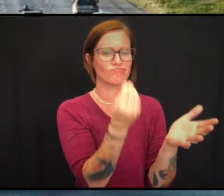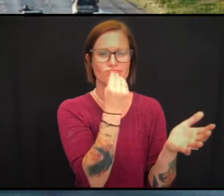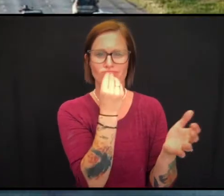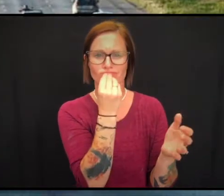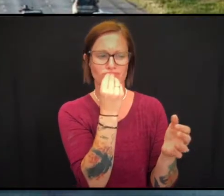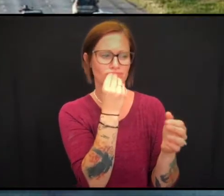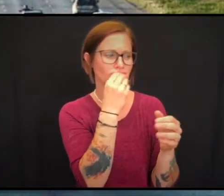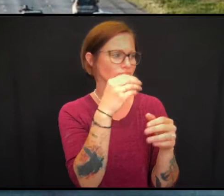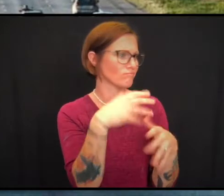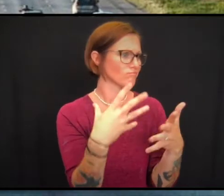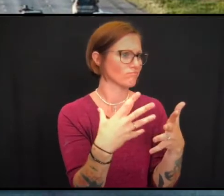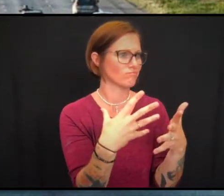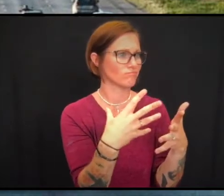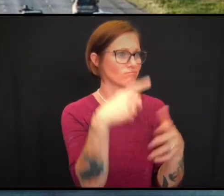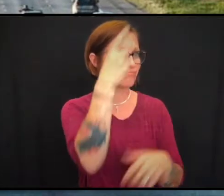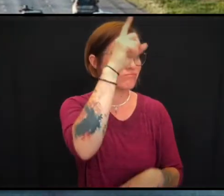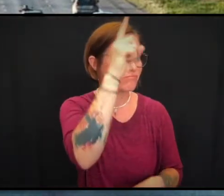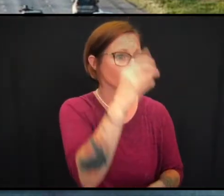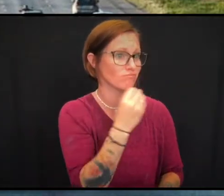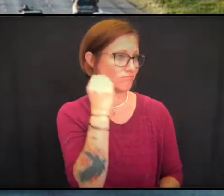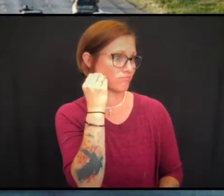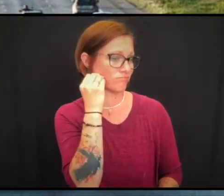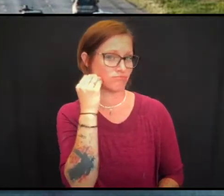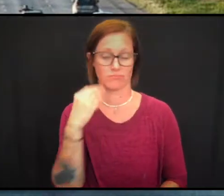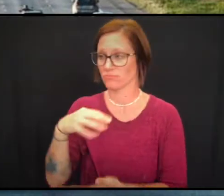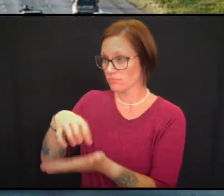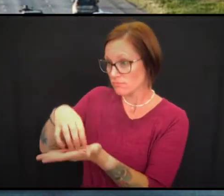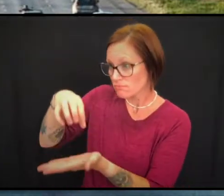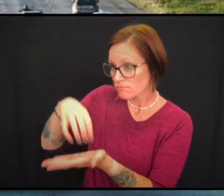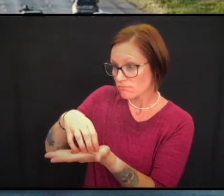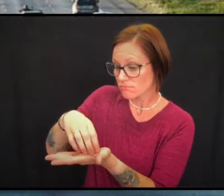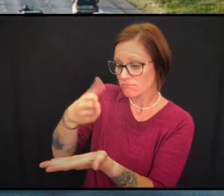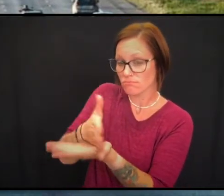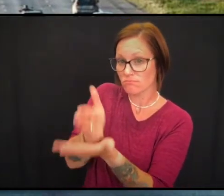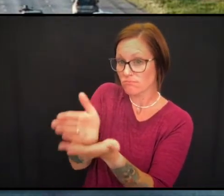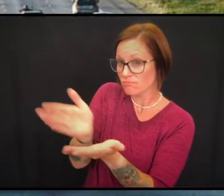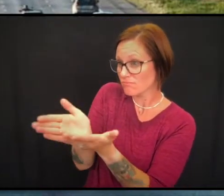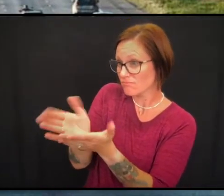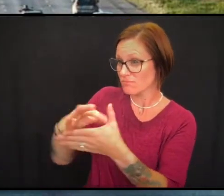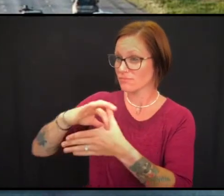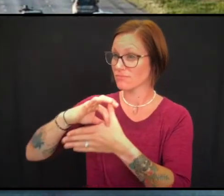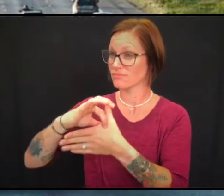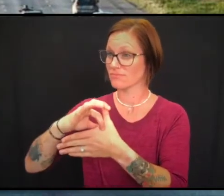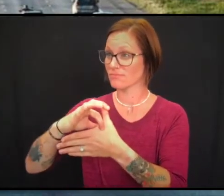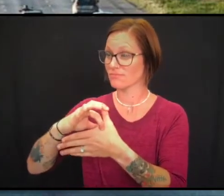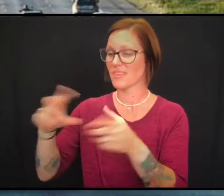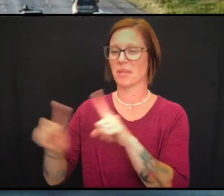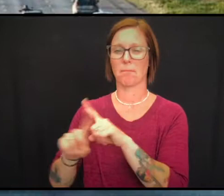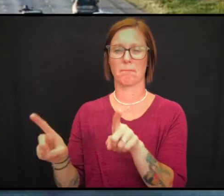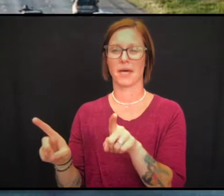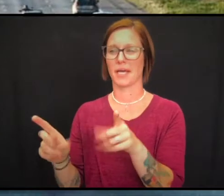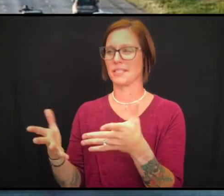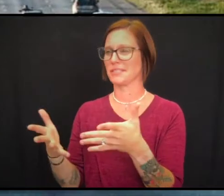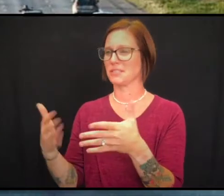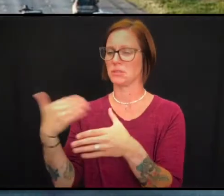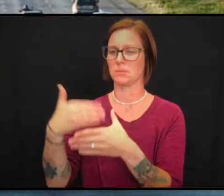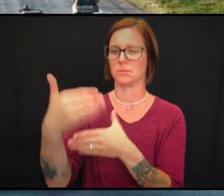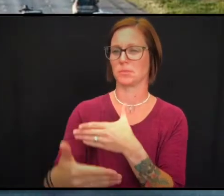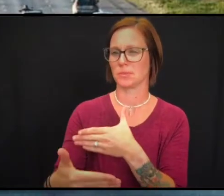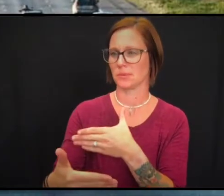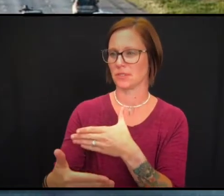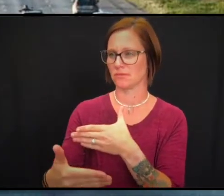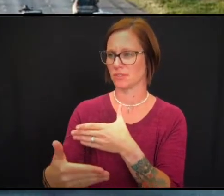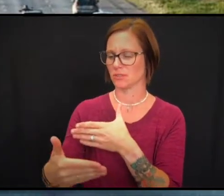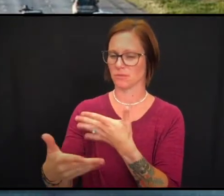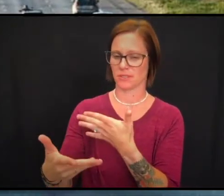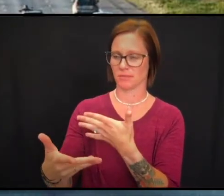store? We can get cupcakes, pie, and steak. We can do that after we take the watch to the